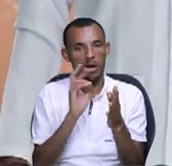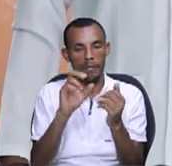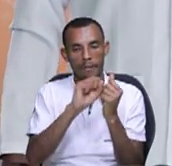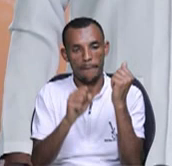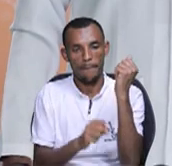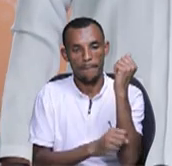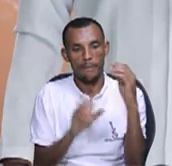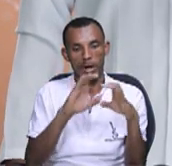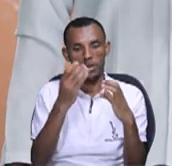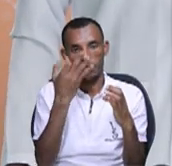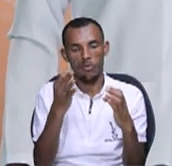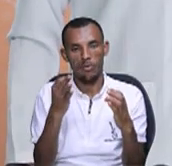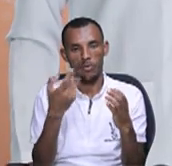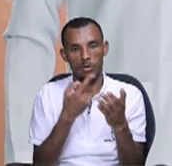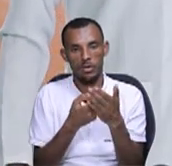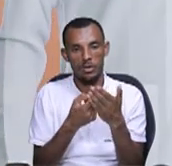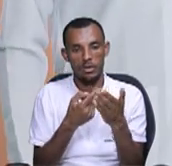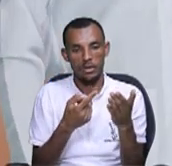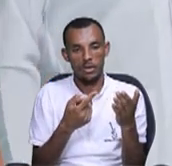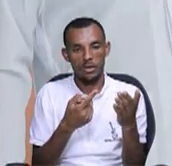the basic parts of this